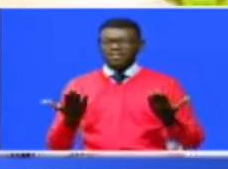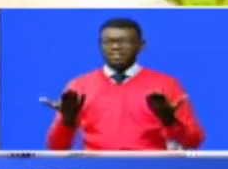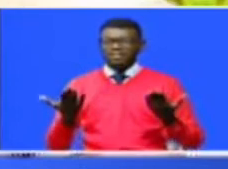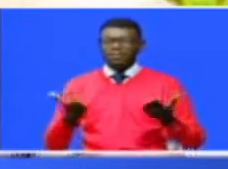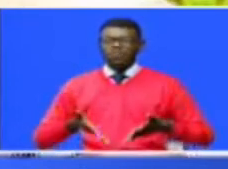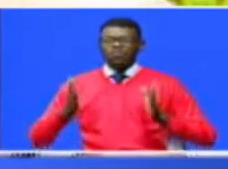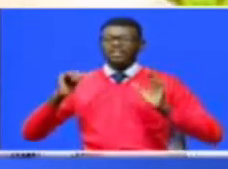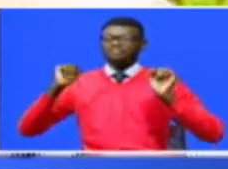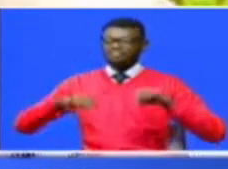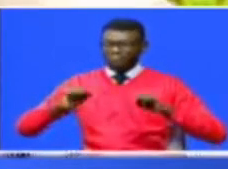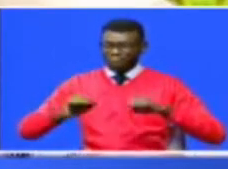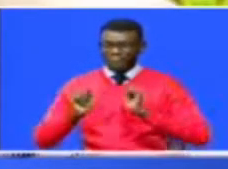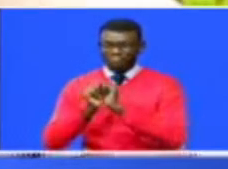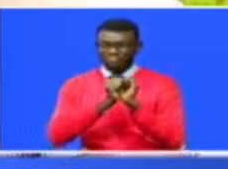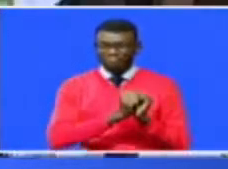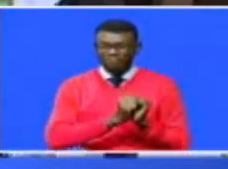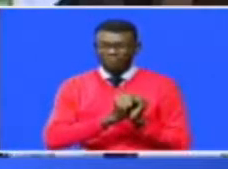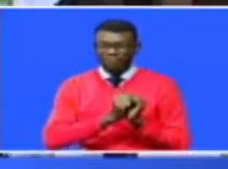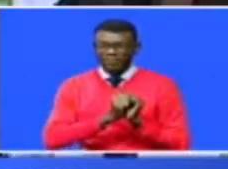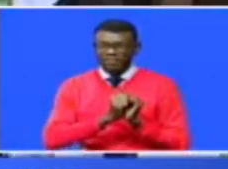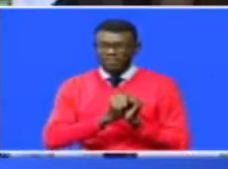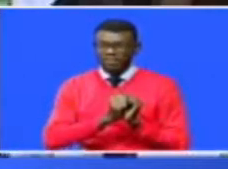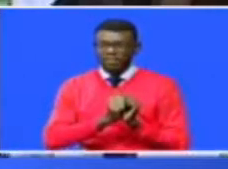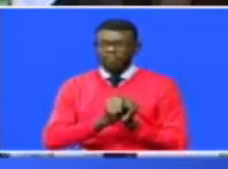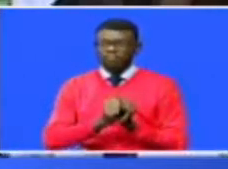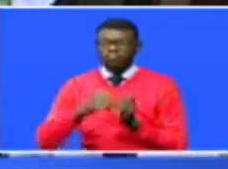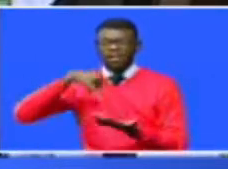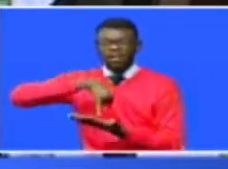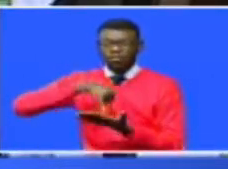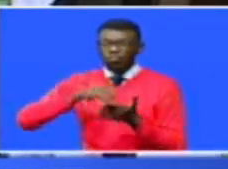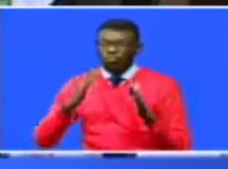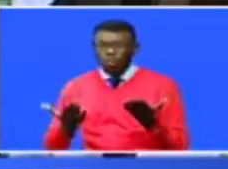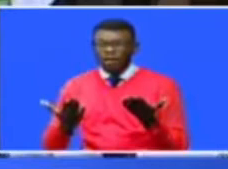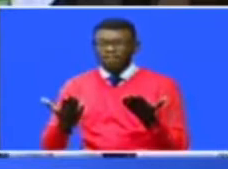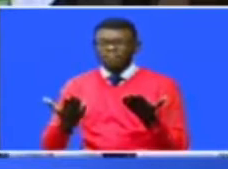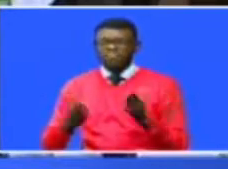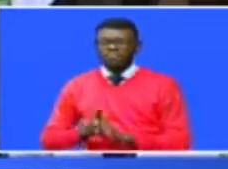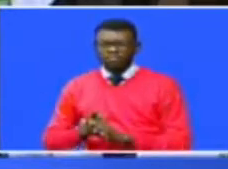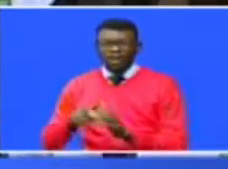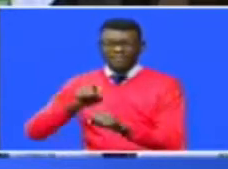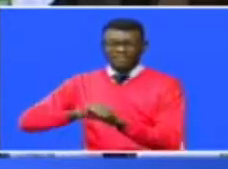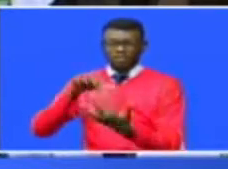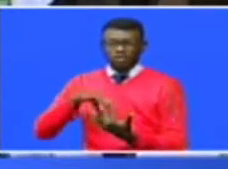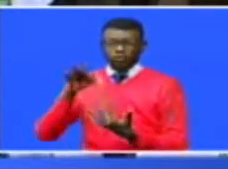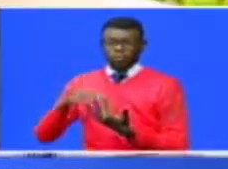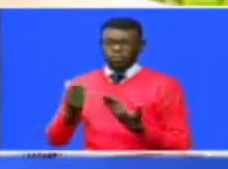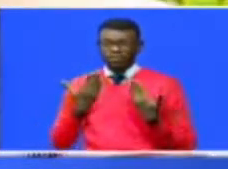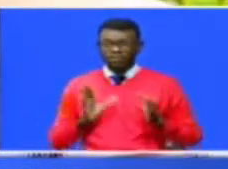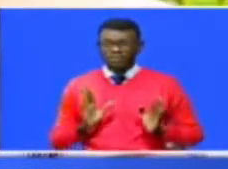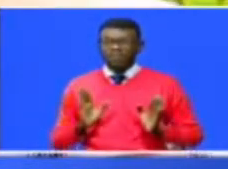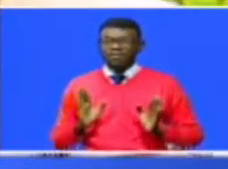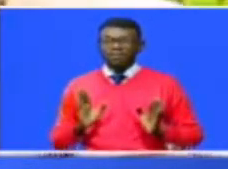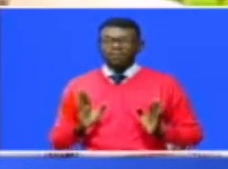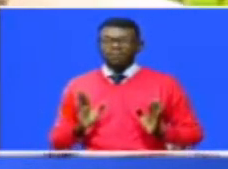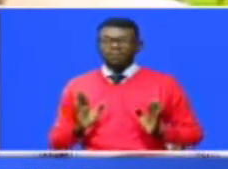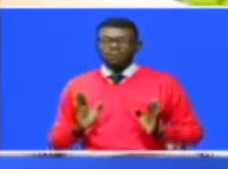roadmap. And that includes, therefore, it will be after the nominations that we will